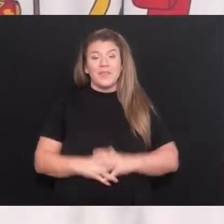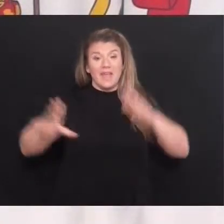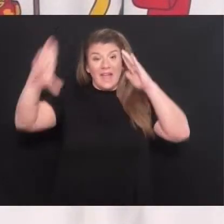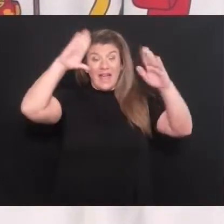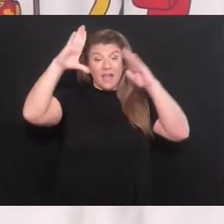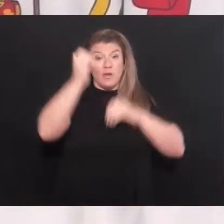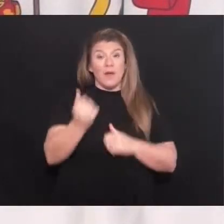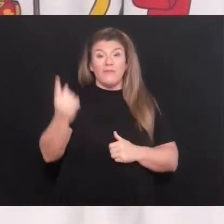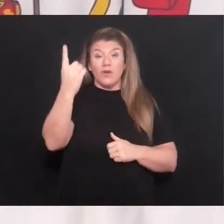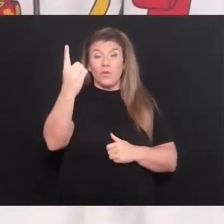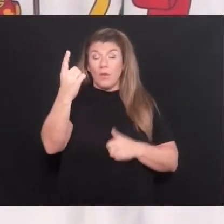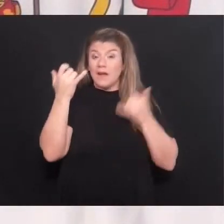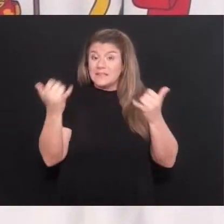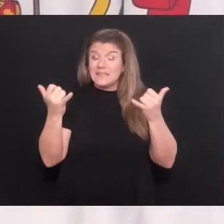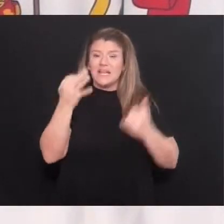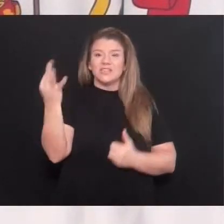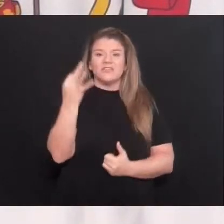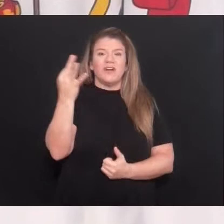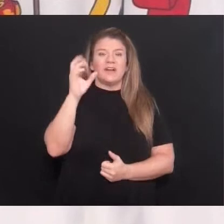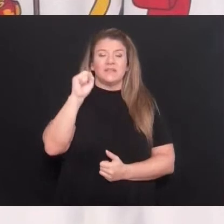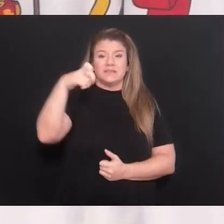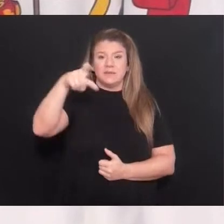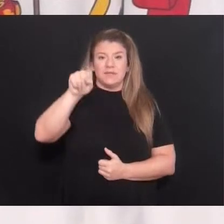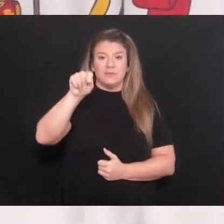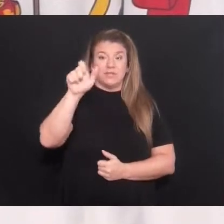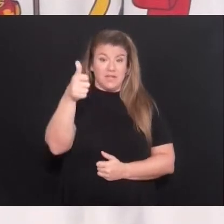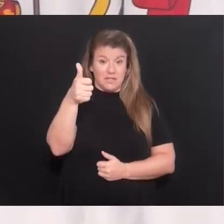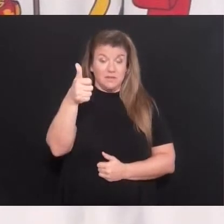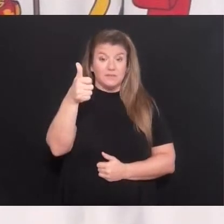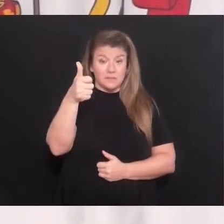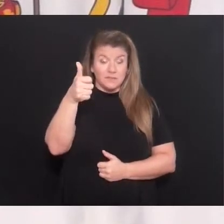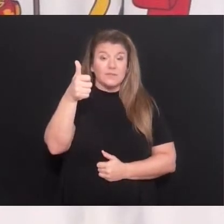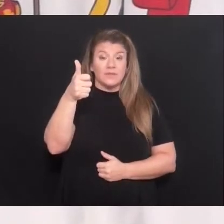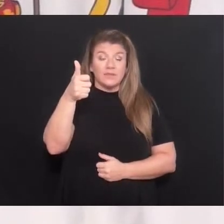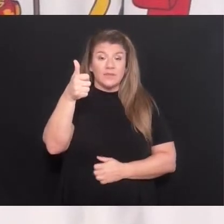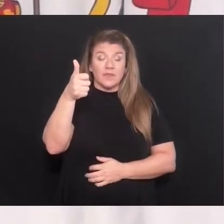Hello, everyone. It's Friday, September the 10th. And